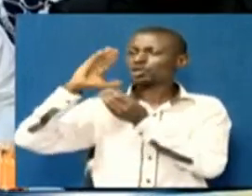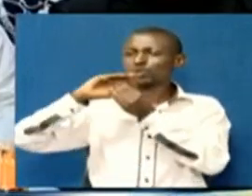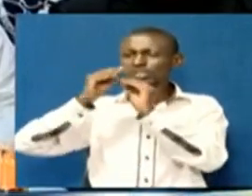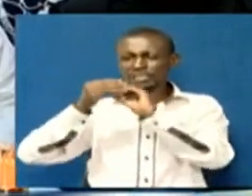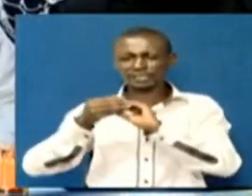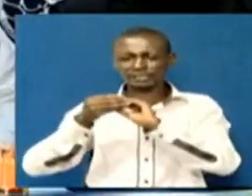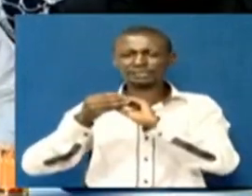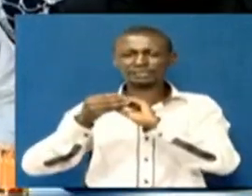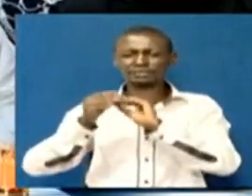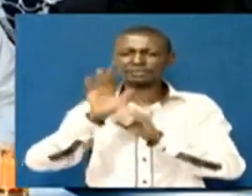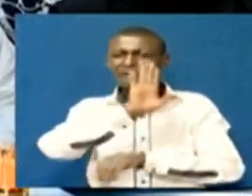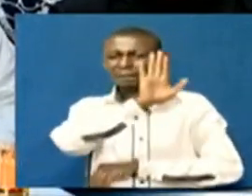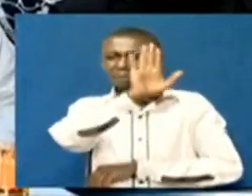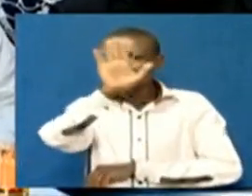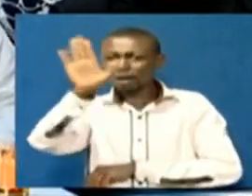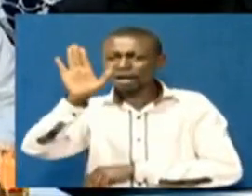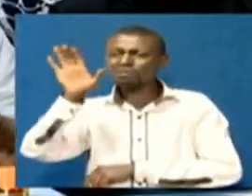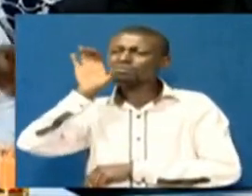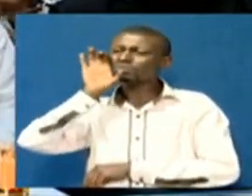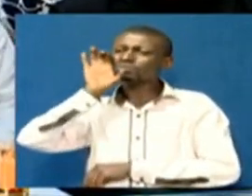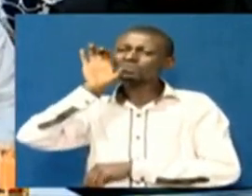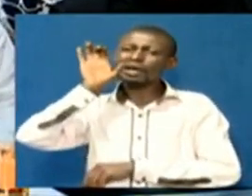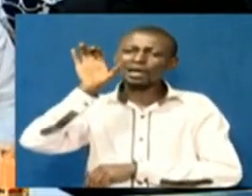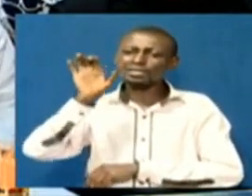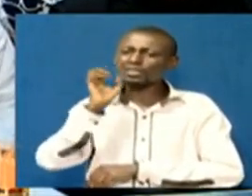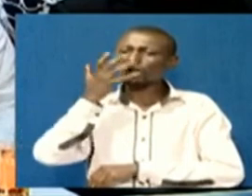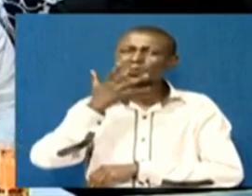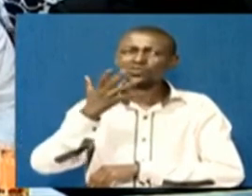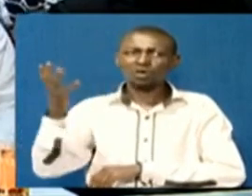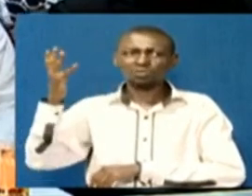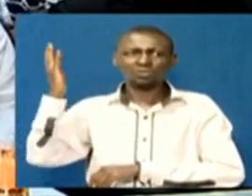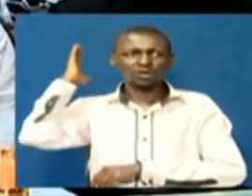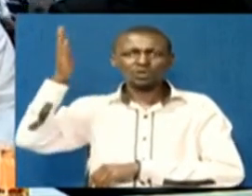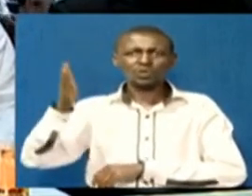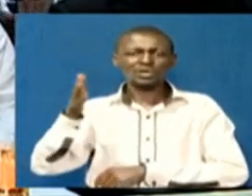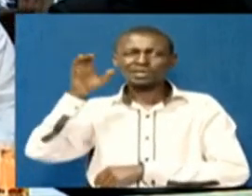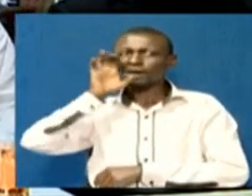creator. He passed a curse. Days, I will send out a